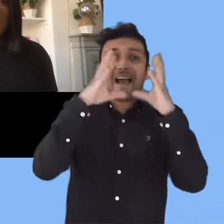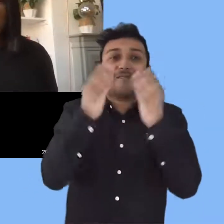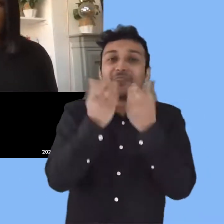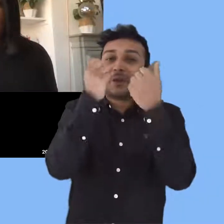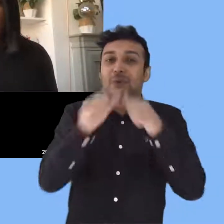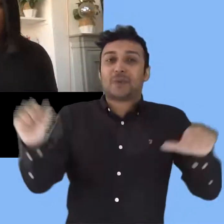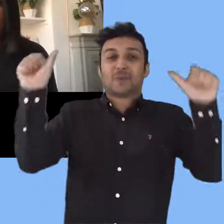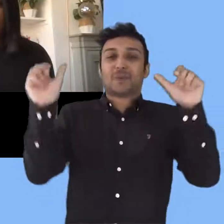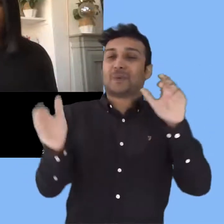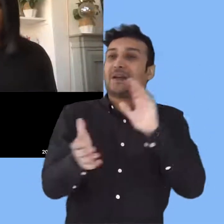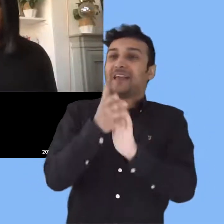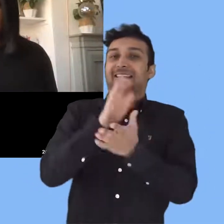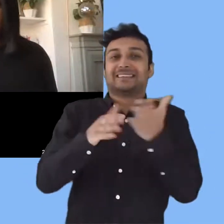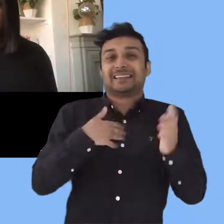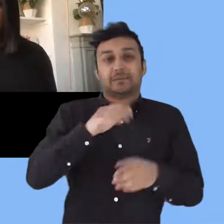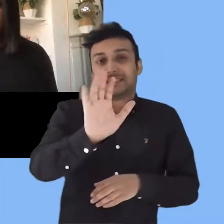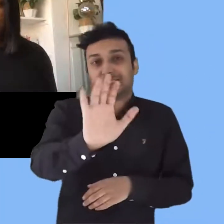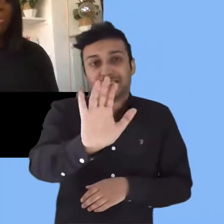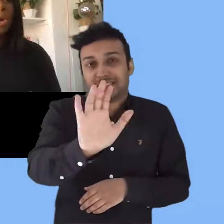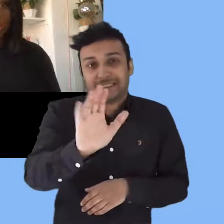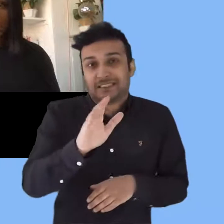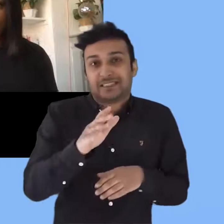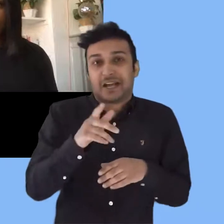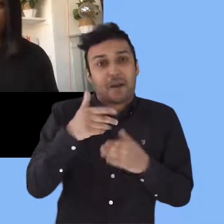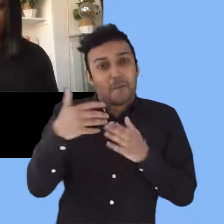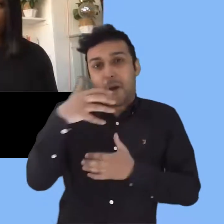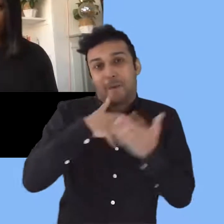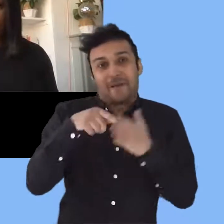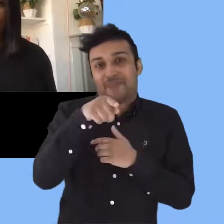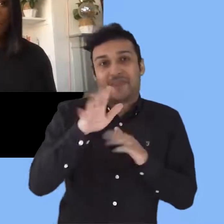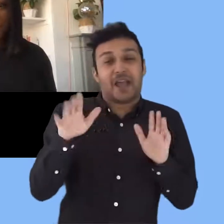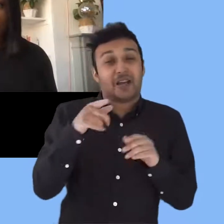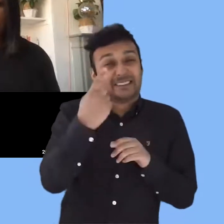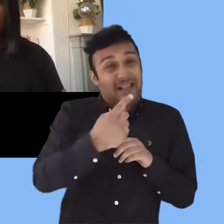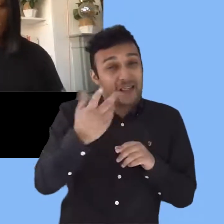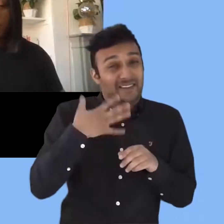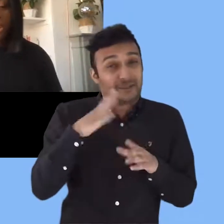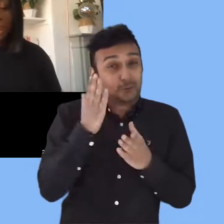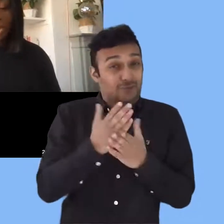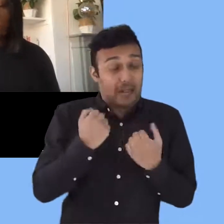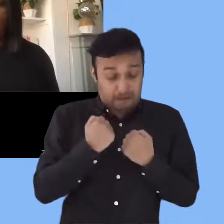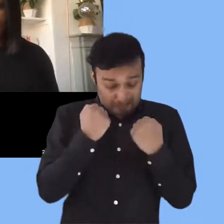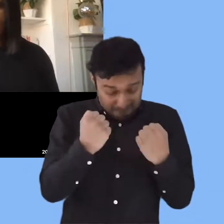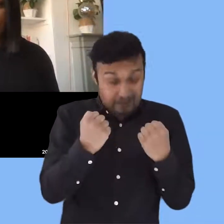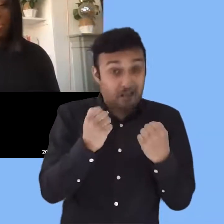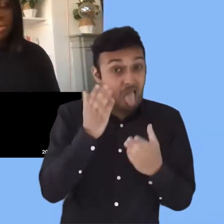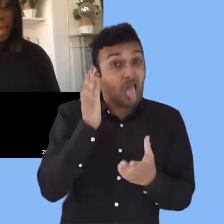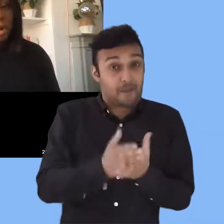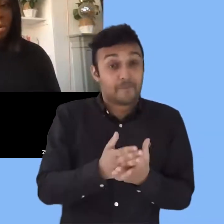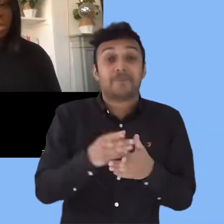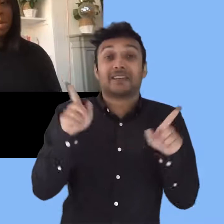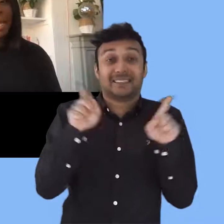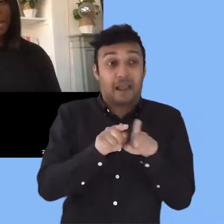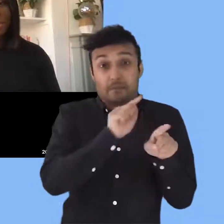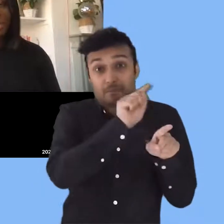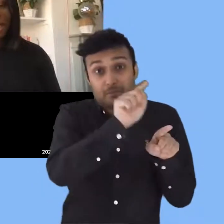saying, you want to have a little bit of a look at yourselves. We all need to do some internal reflection, yes, but some of us need to go on a journey which really